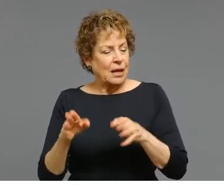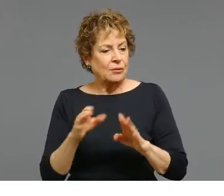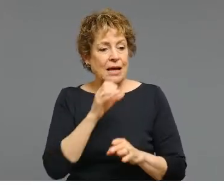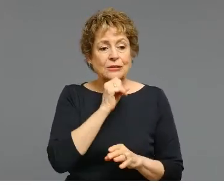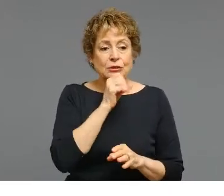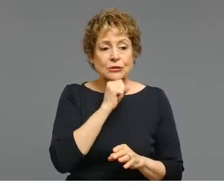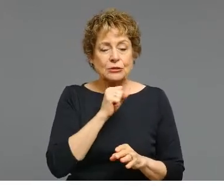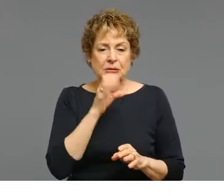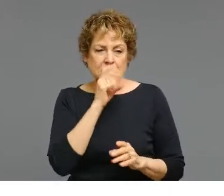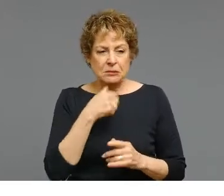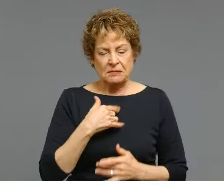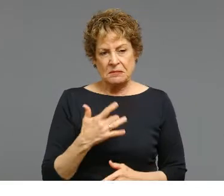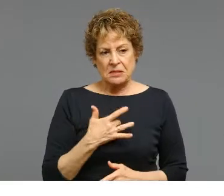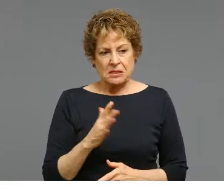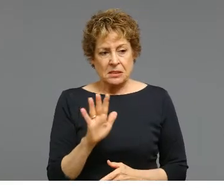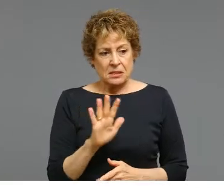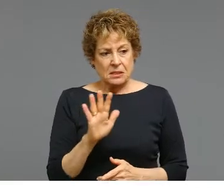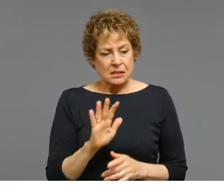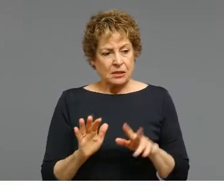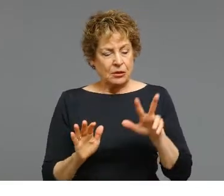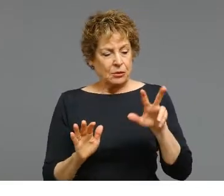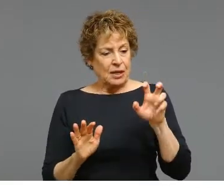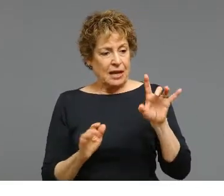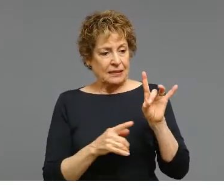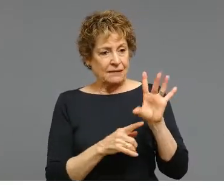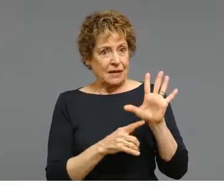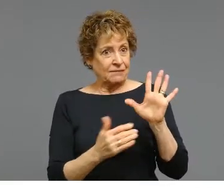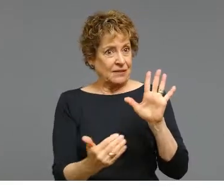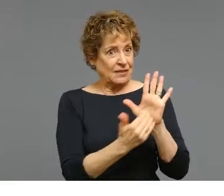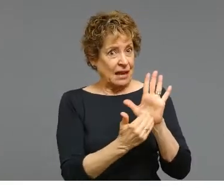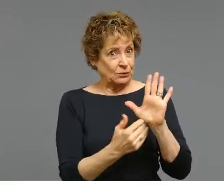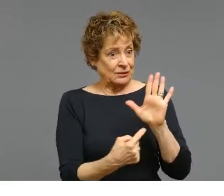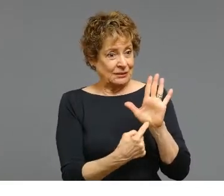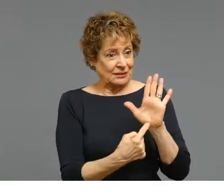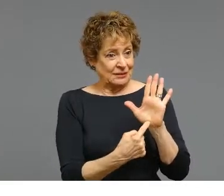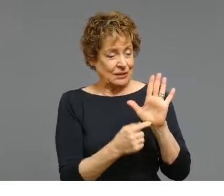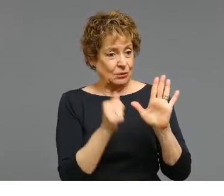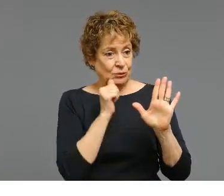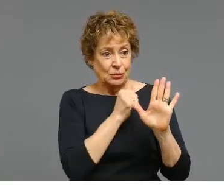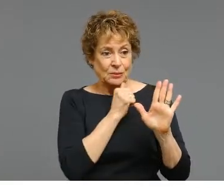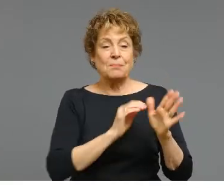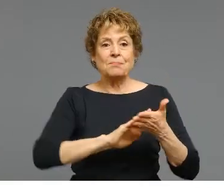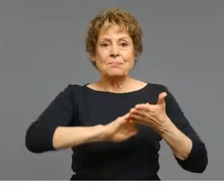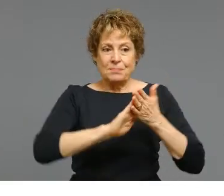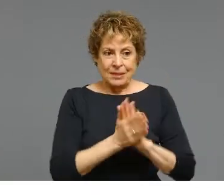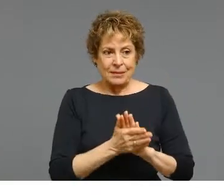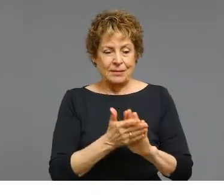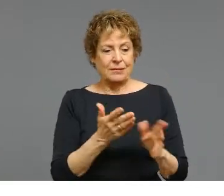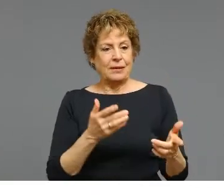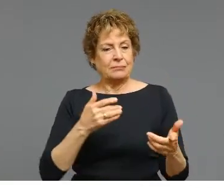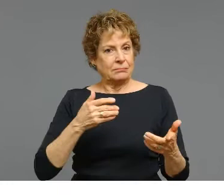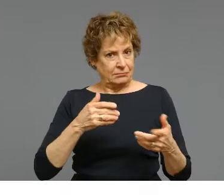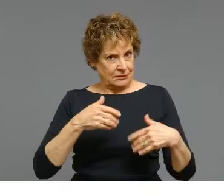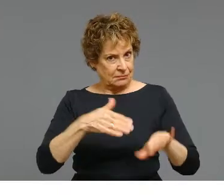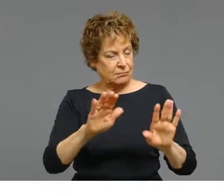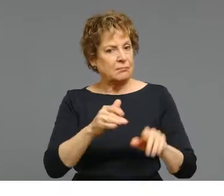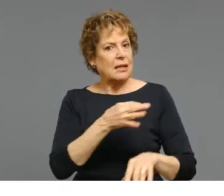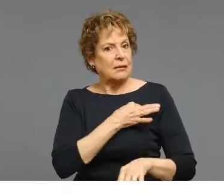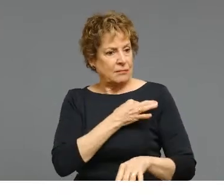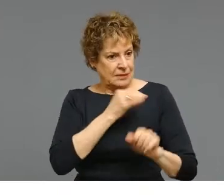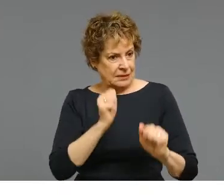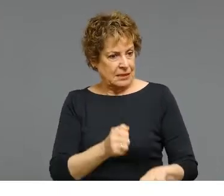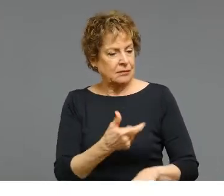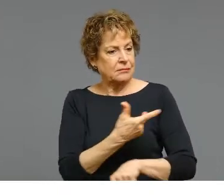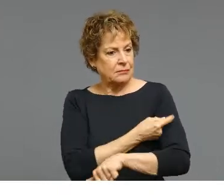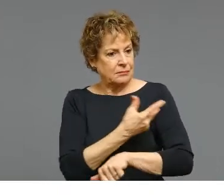approximately 385,000 Arizonans became eligible when Pfizer increased their eligibility down